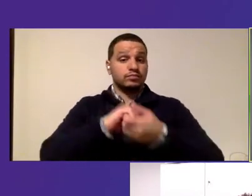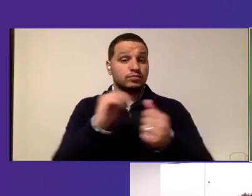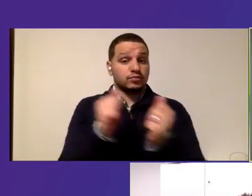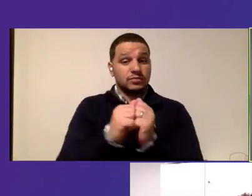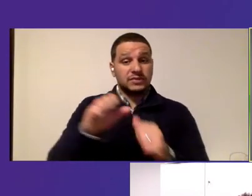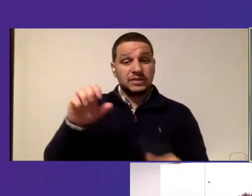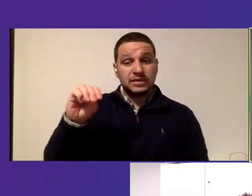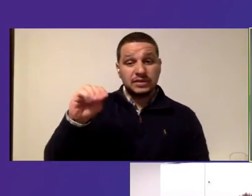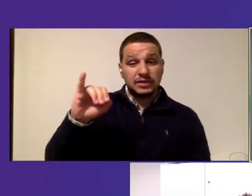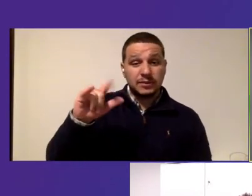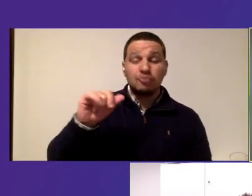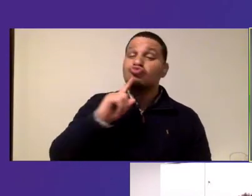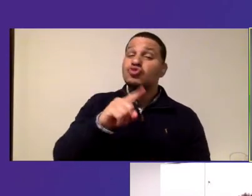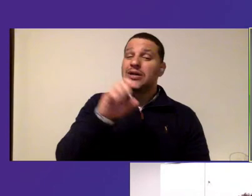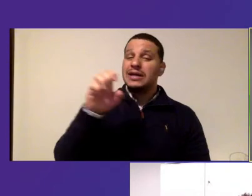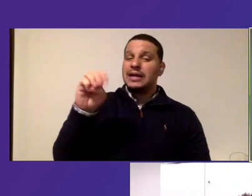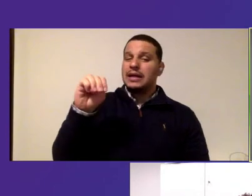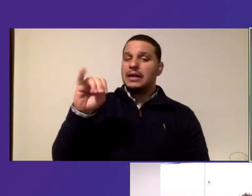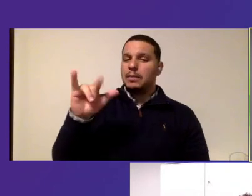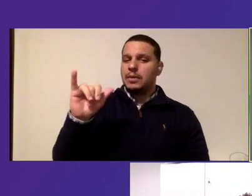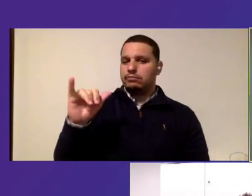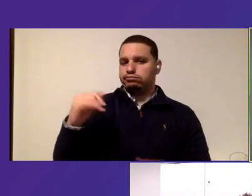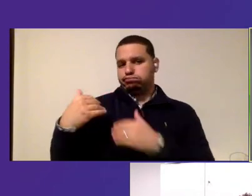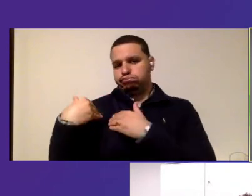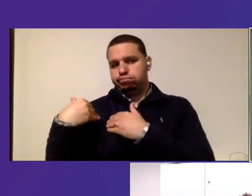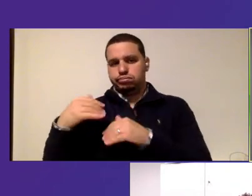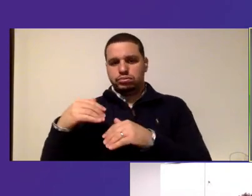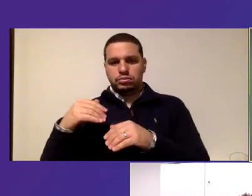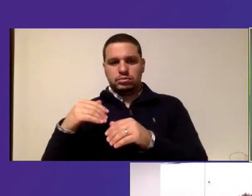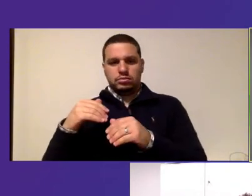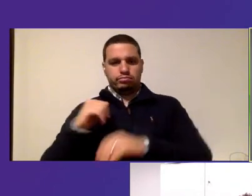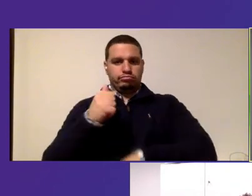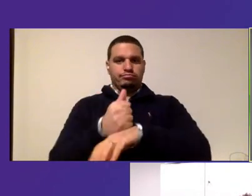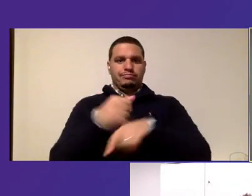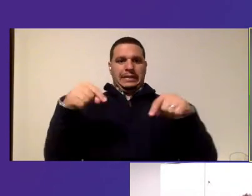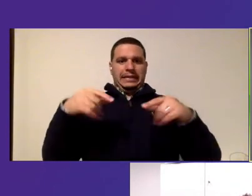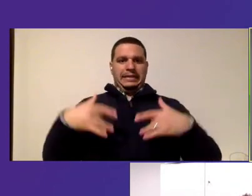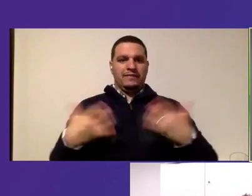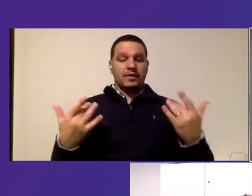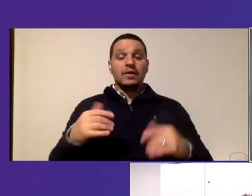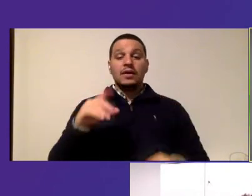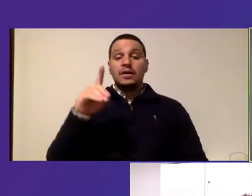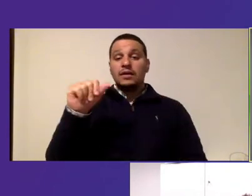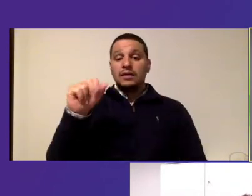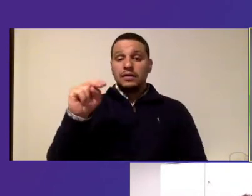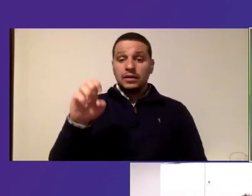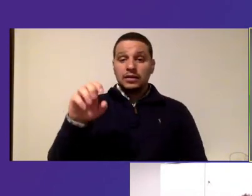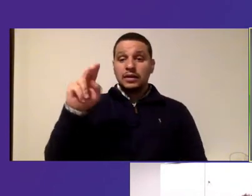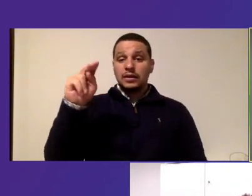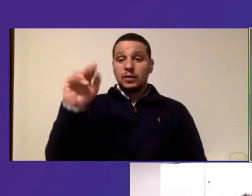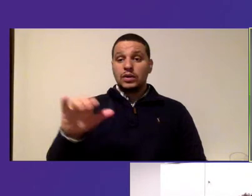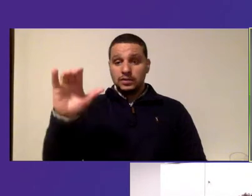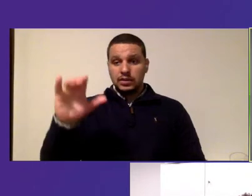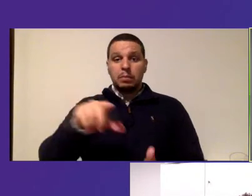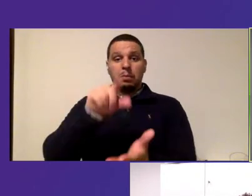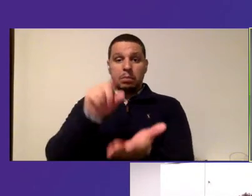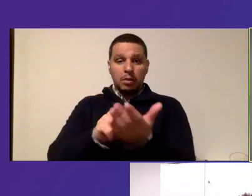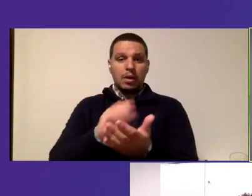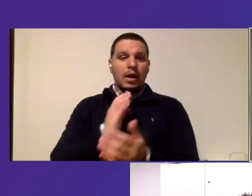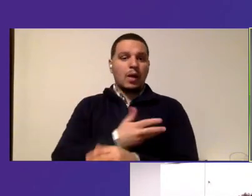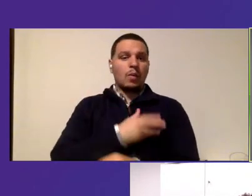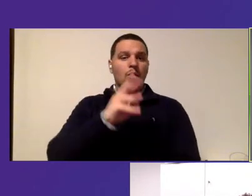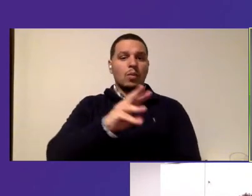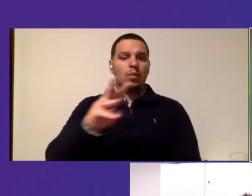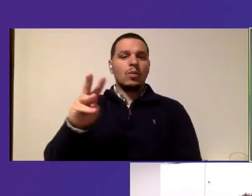Emily is the person that put this together, Dance NYC has published on our website a land acknowledgement resource